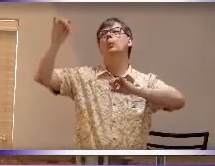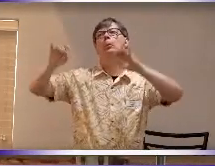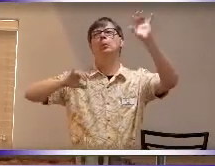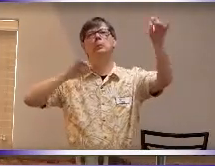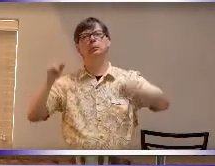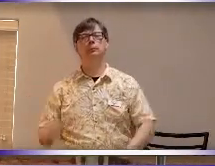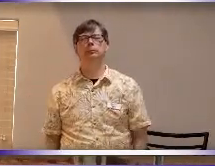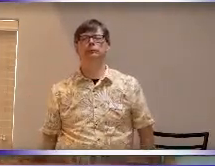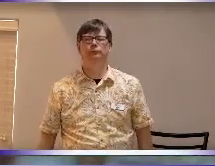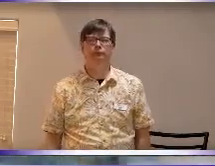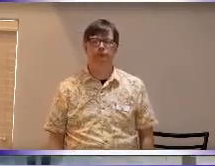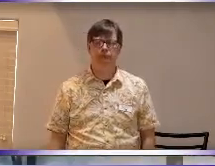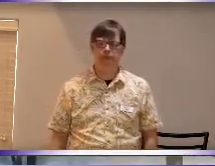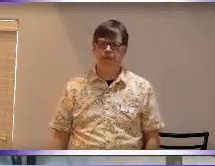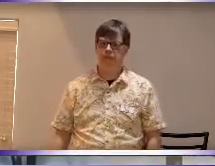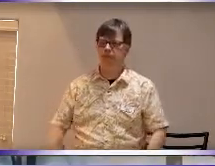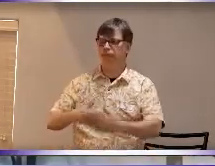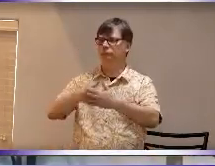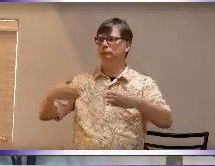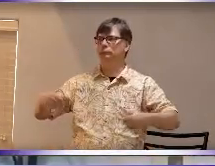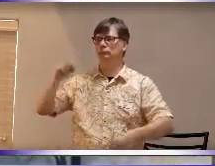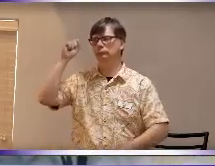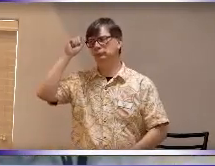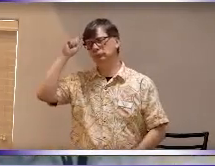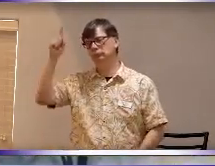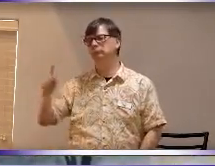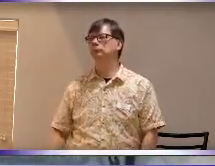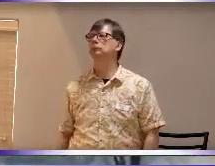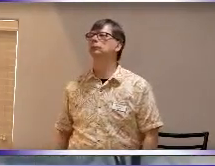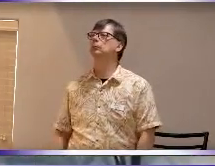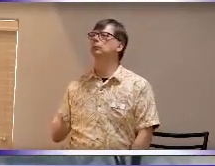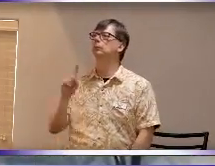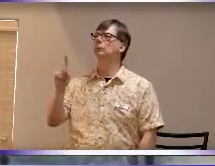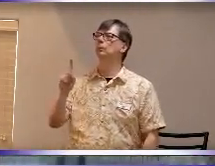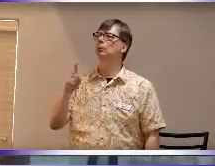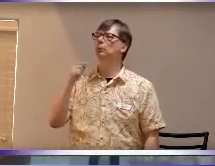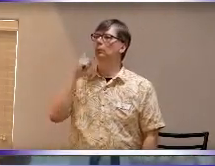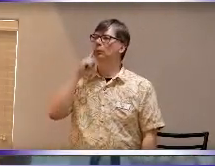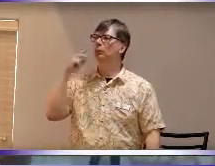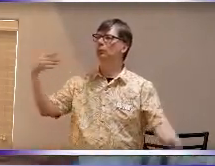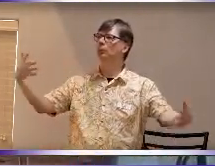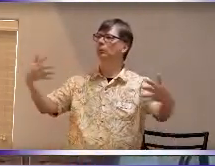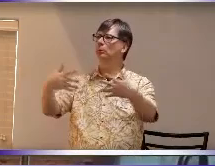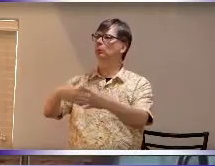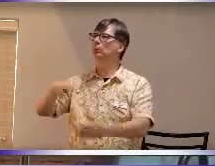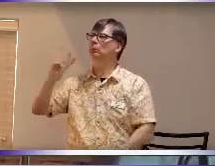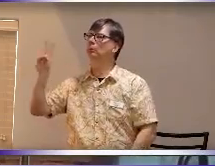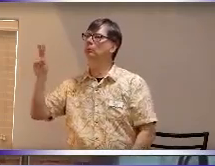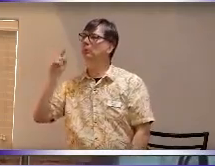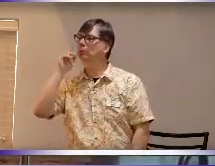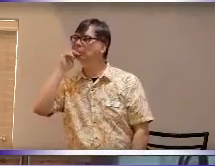had anticipated. So this next image shows you one dimension of otherness.